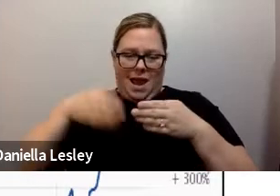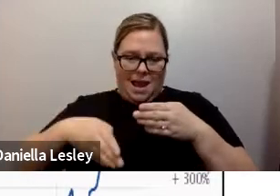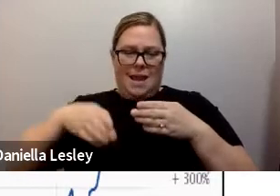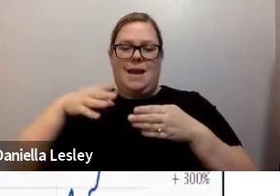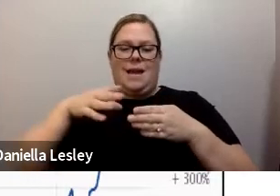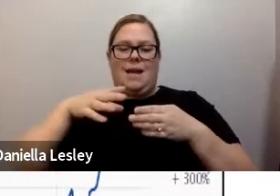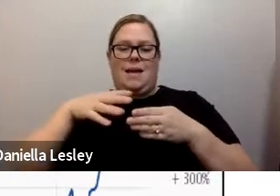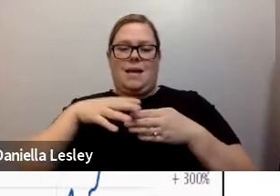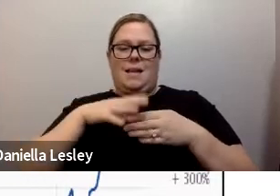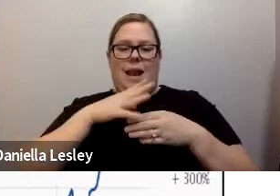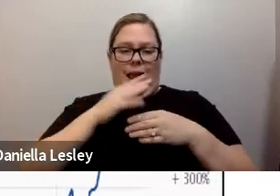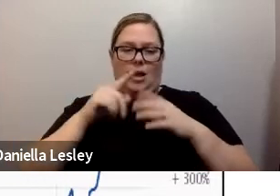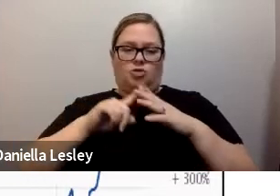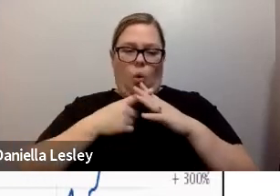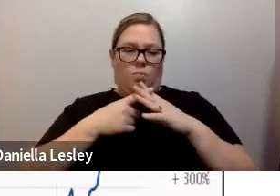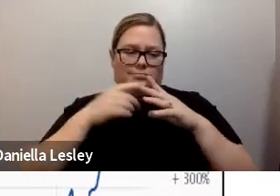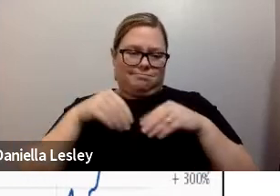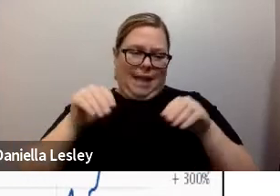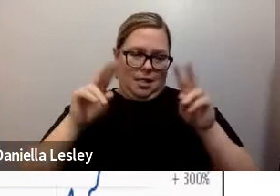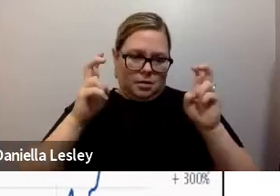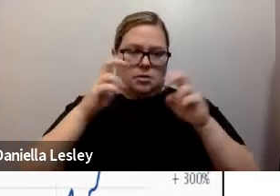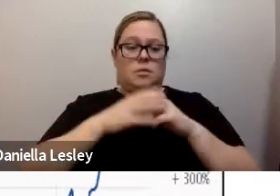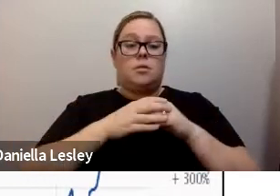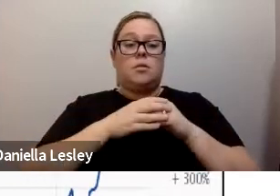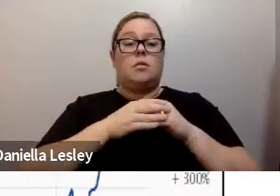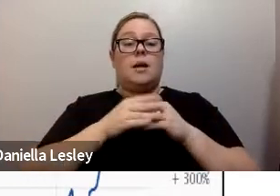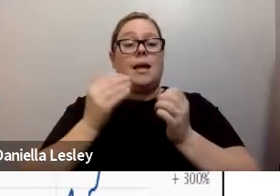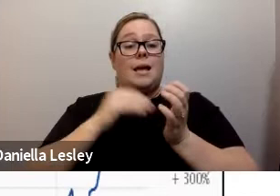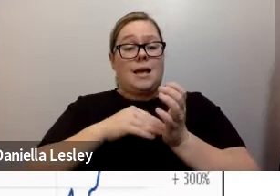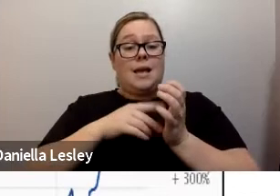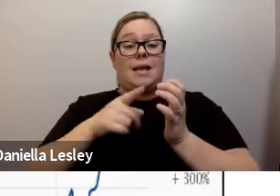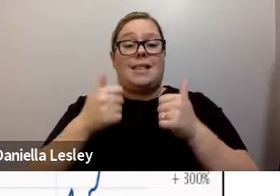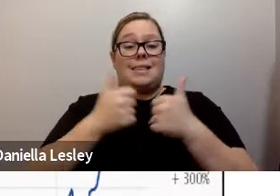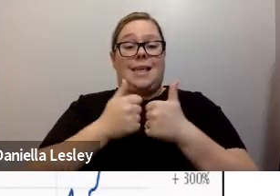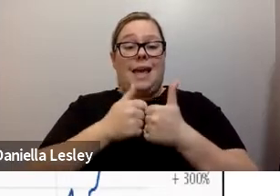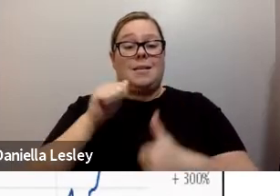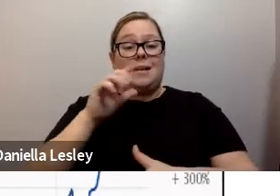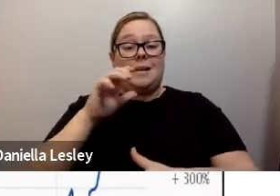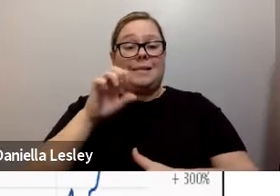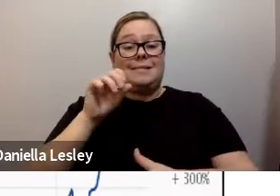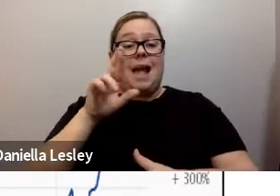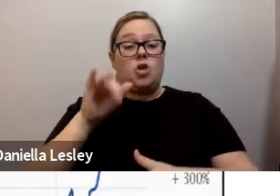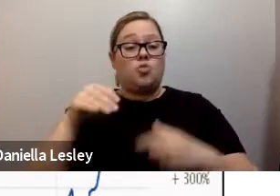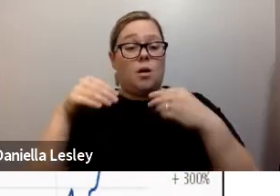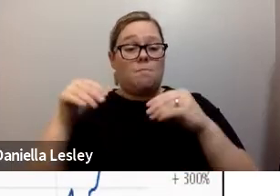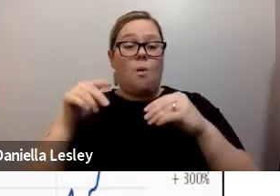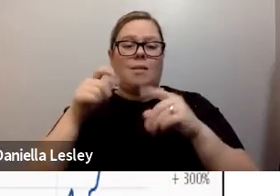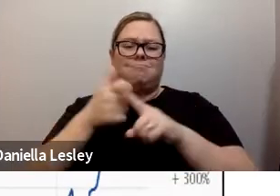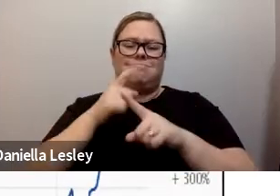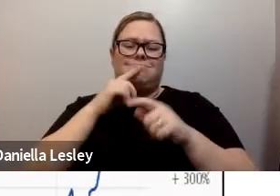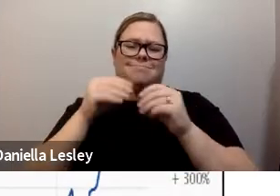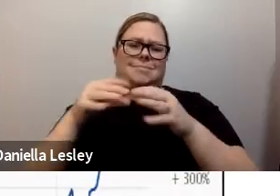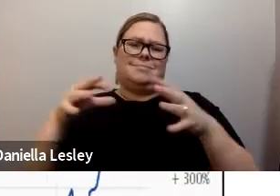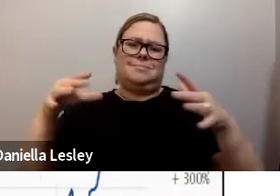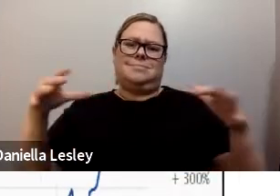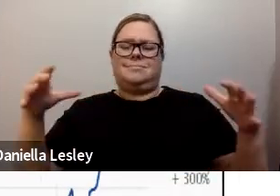and commercialize. So the first thing I want to mention is the gaming accessory market. So it's one that's rapidly growing. I think we're all